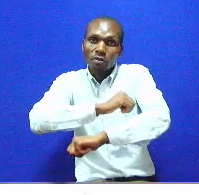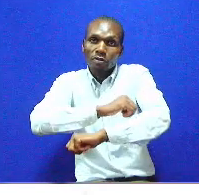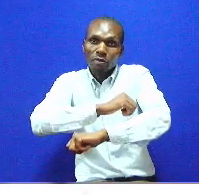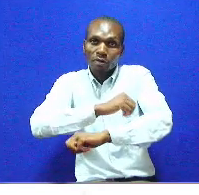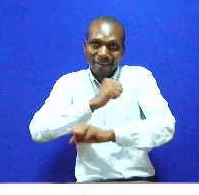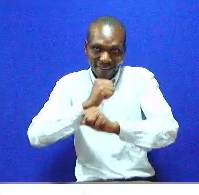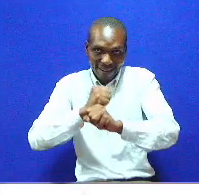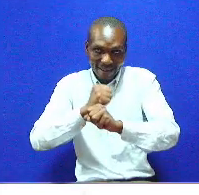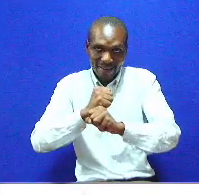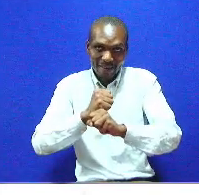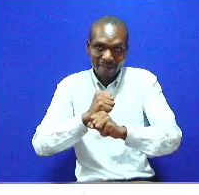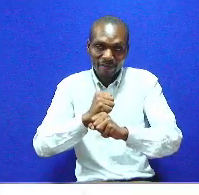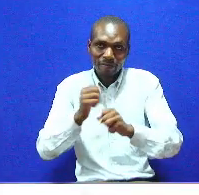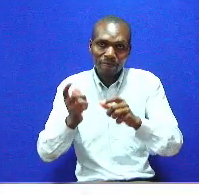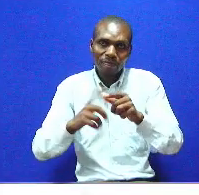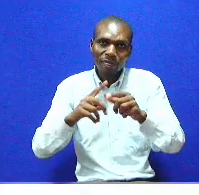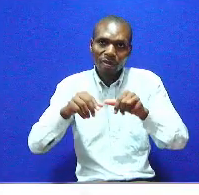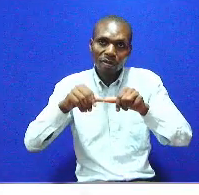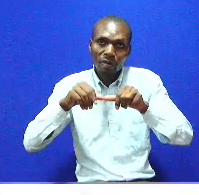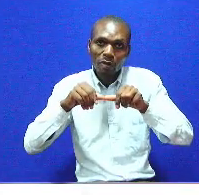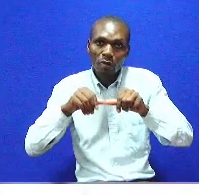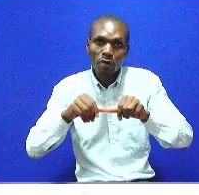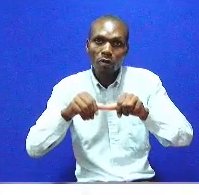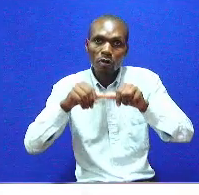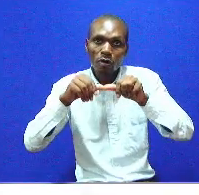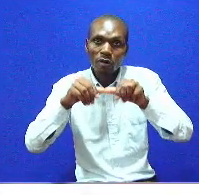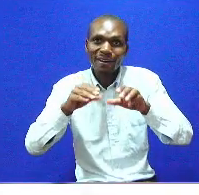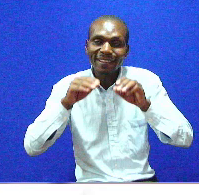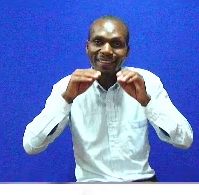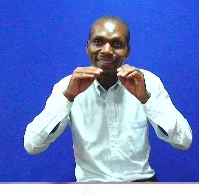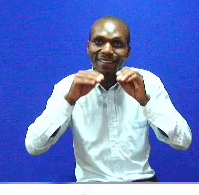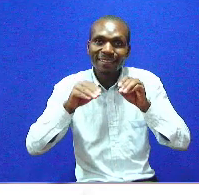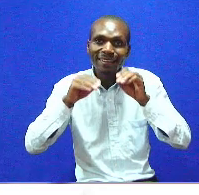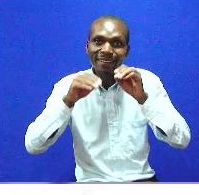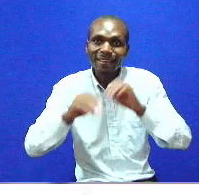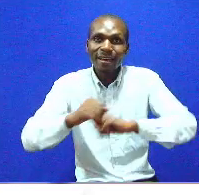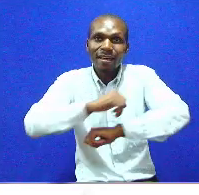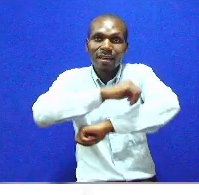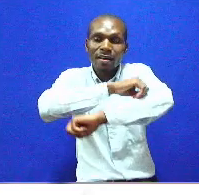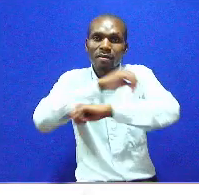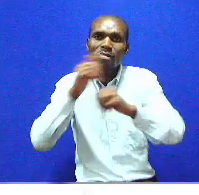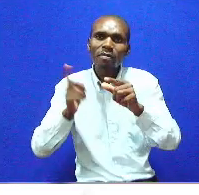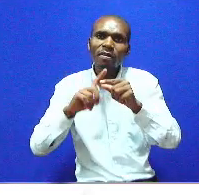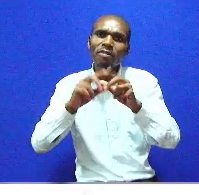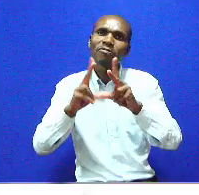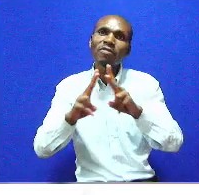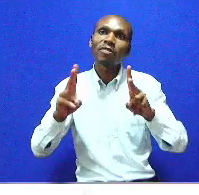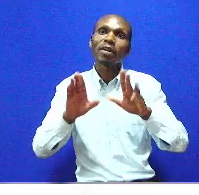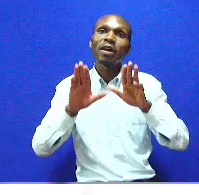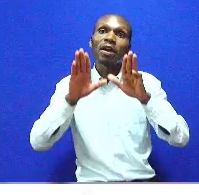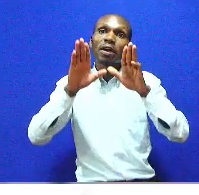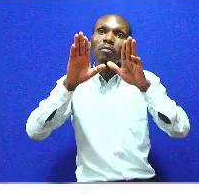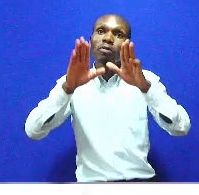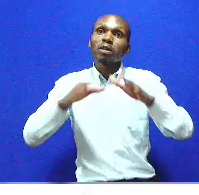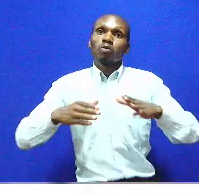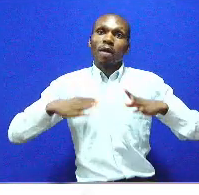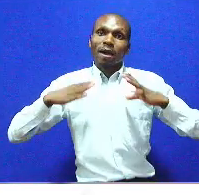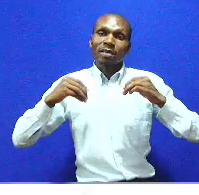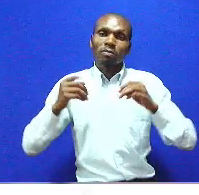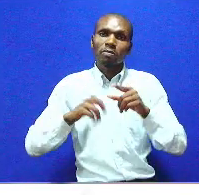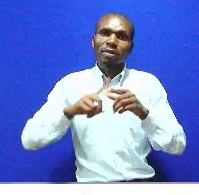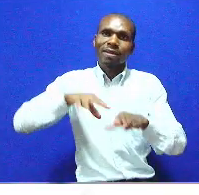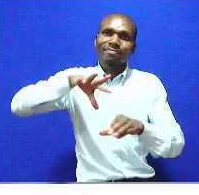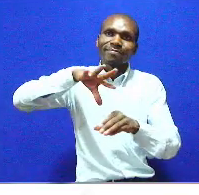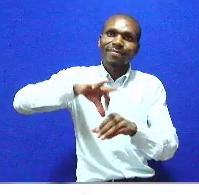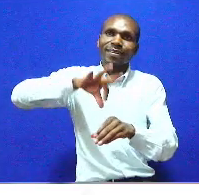in adult and continuing education in institutions. It is important to appreciate the fact that the selection and